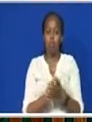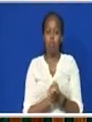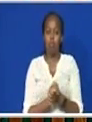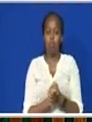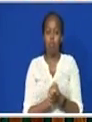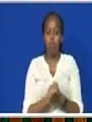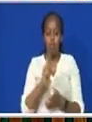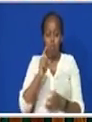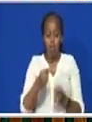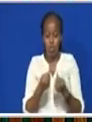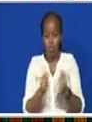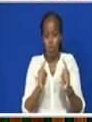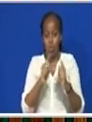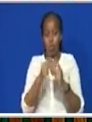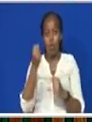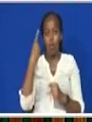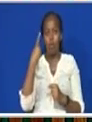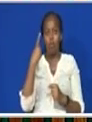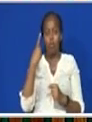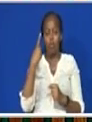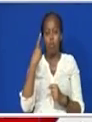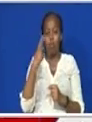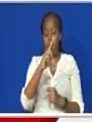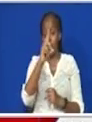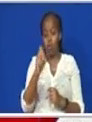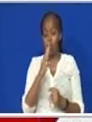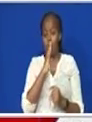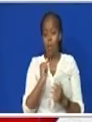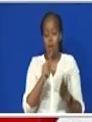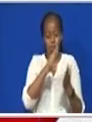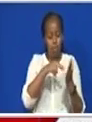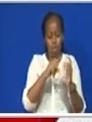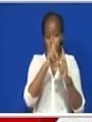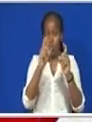you need to try and understand the situation by reading the question,